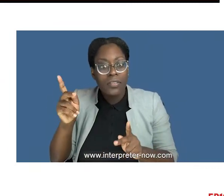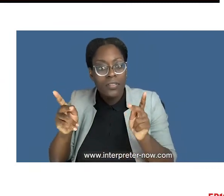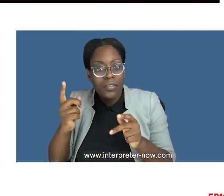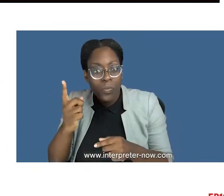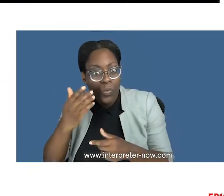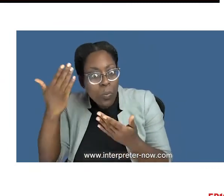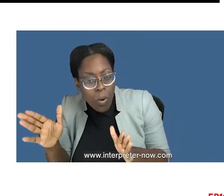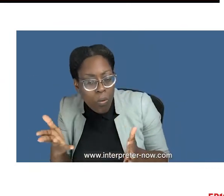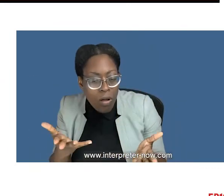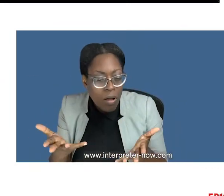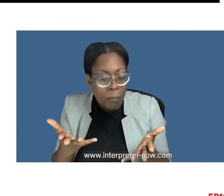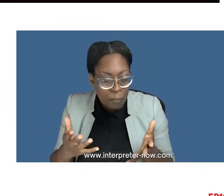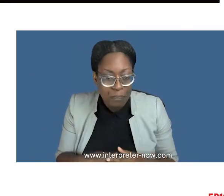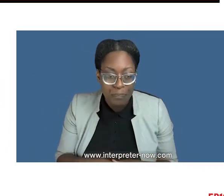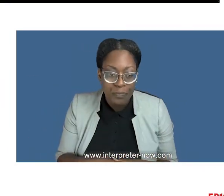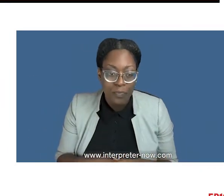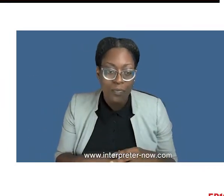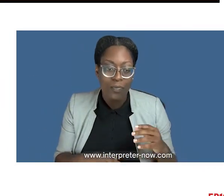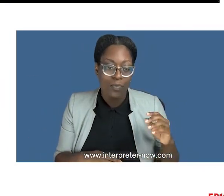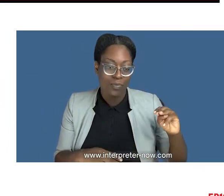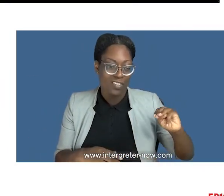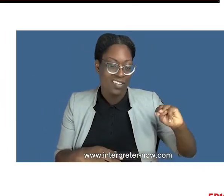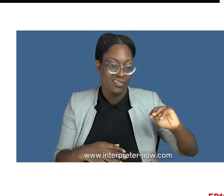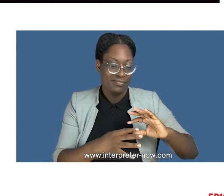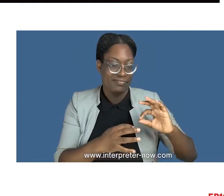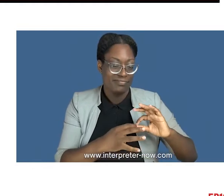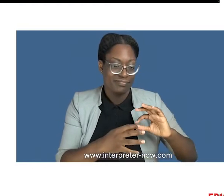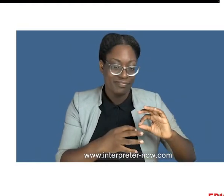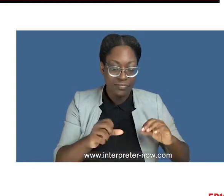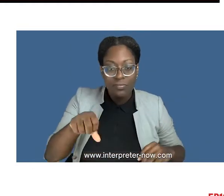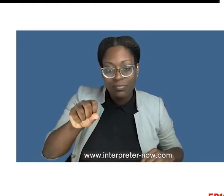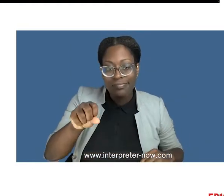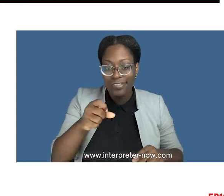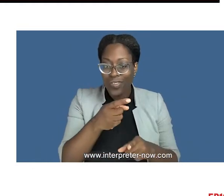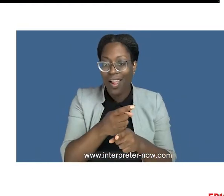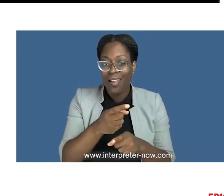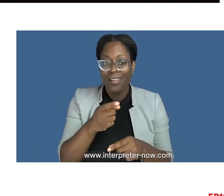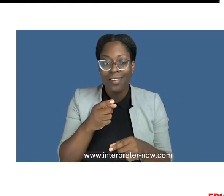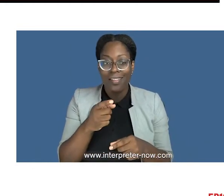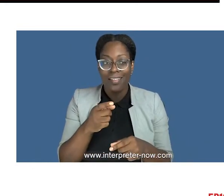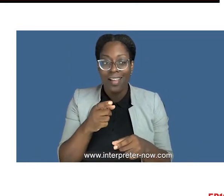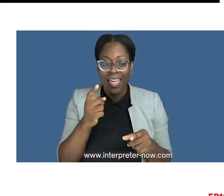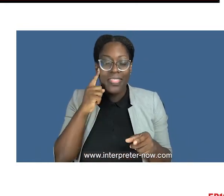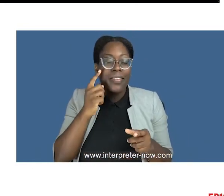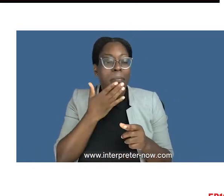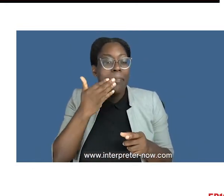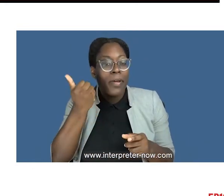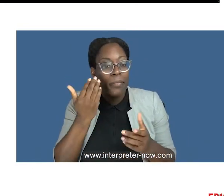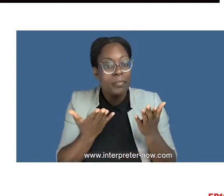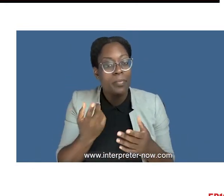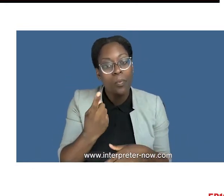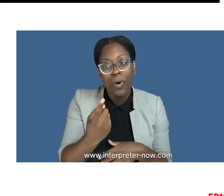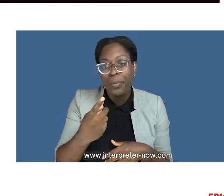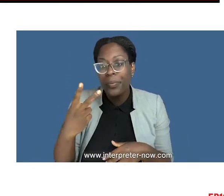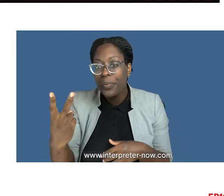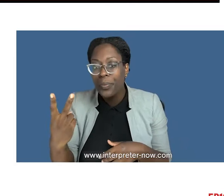you're starting to interrupt biases or microaggressions, it's easier for your whole team to be doing that together. Maybe you pick